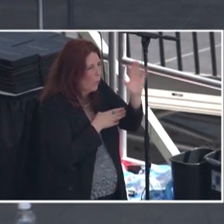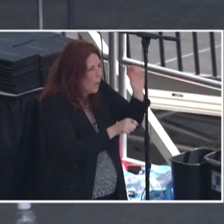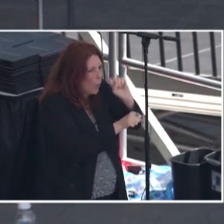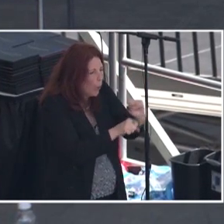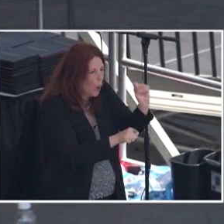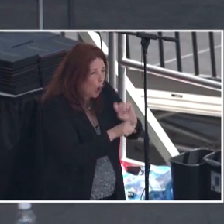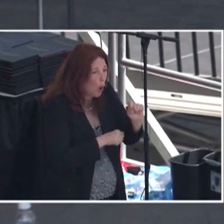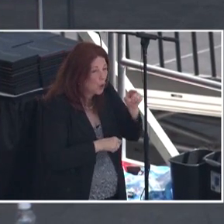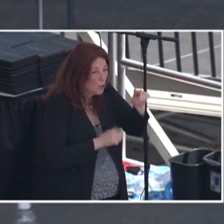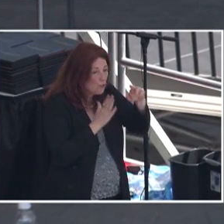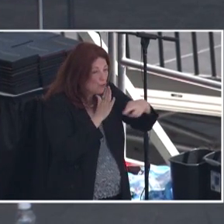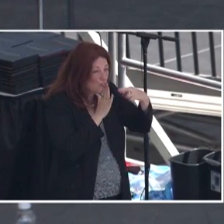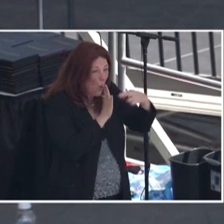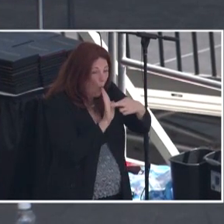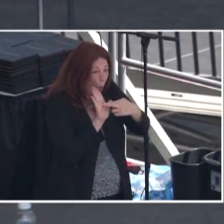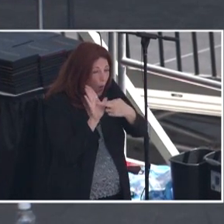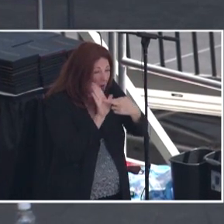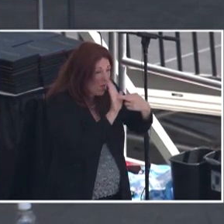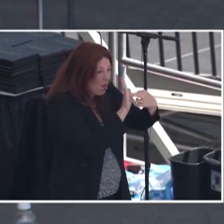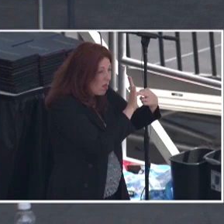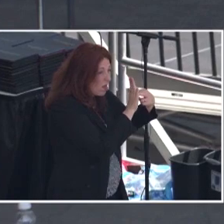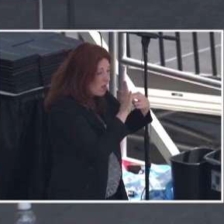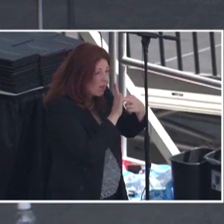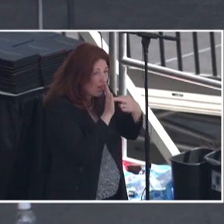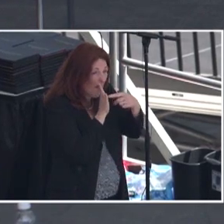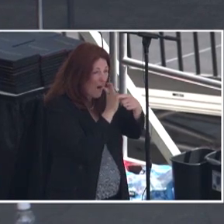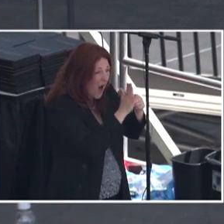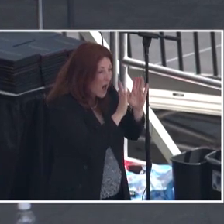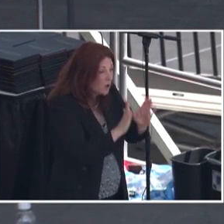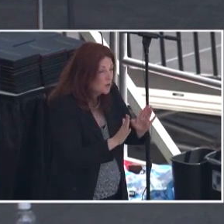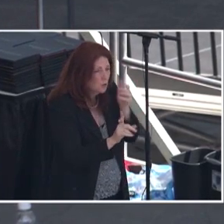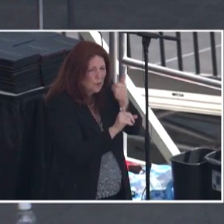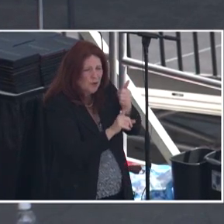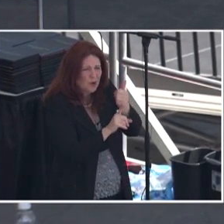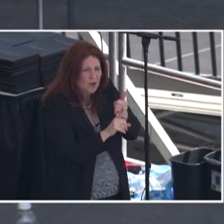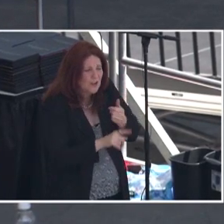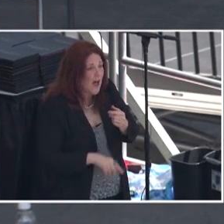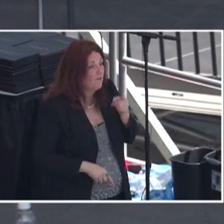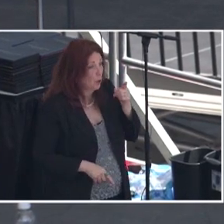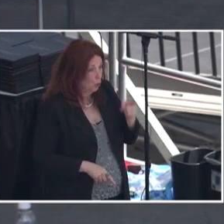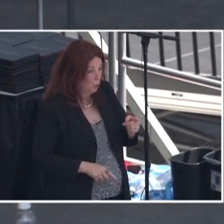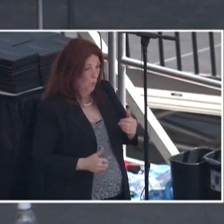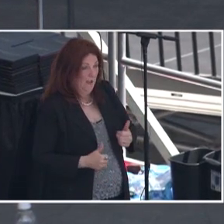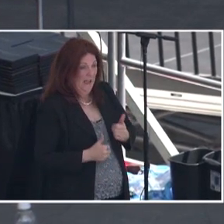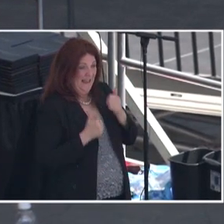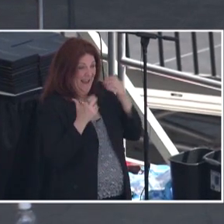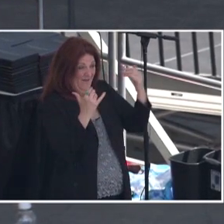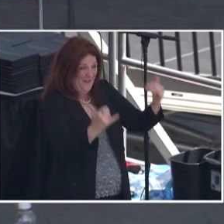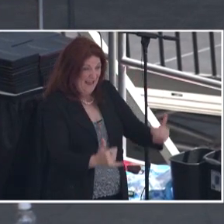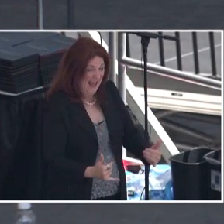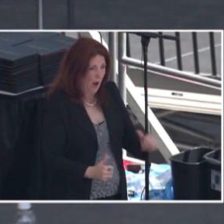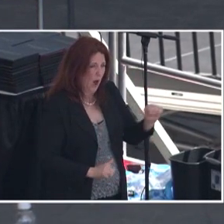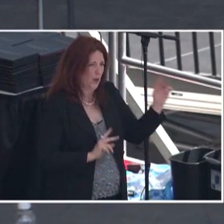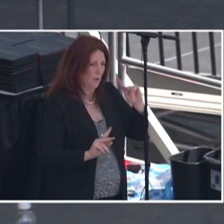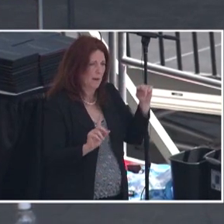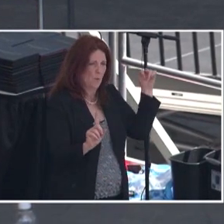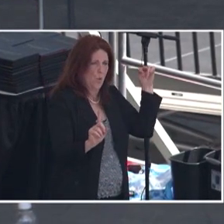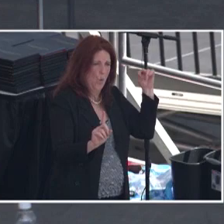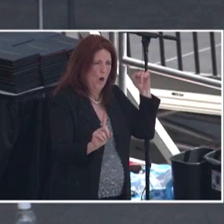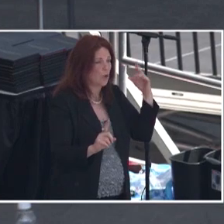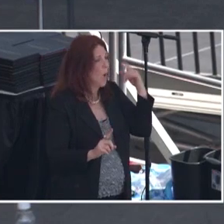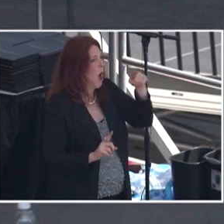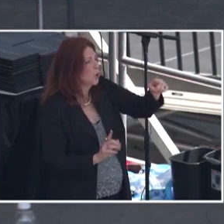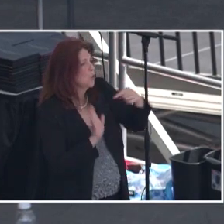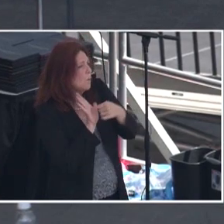models, and your achievement today sets an example for all those around you, encouraging family